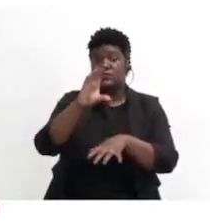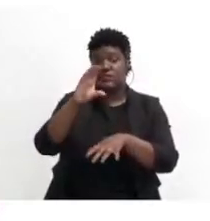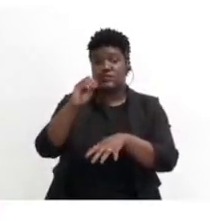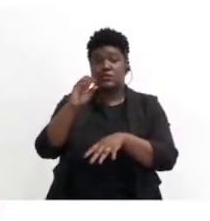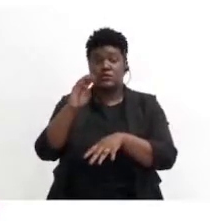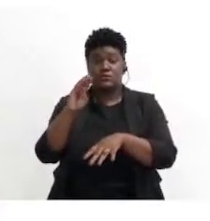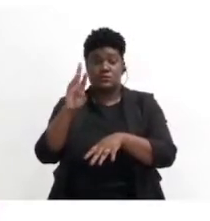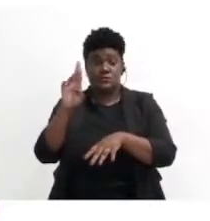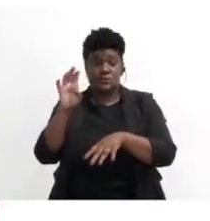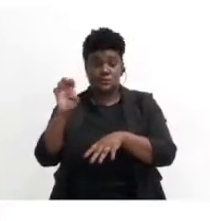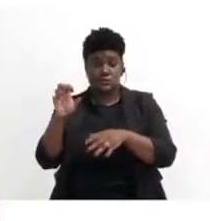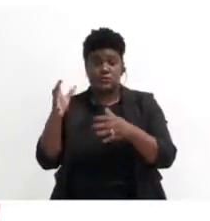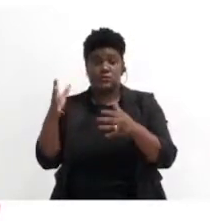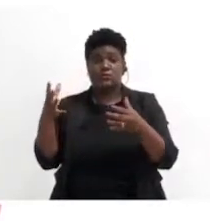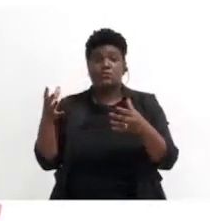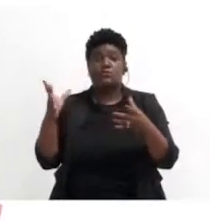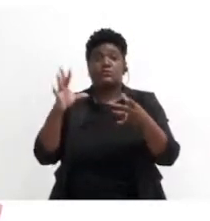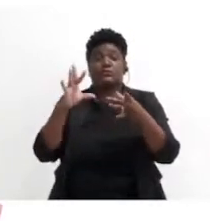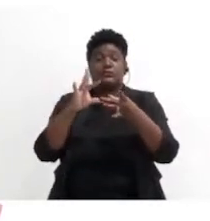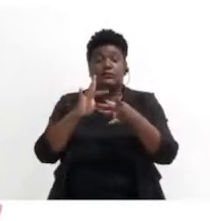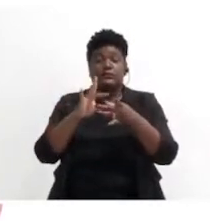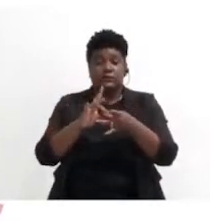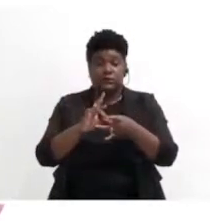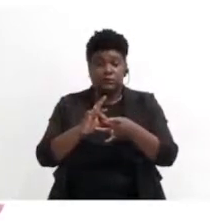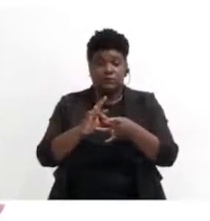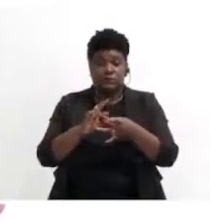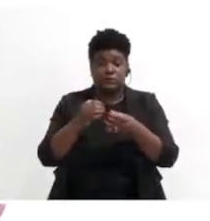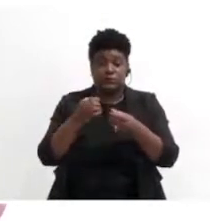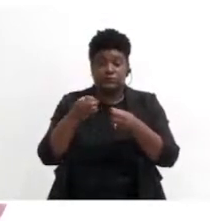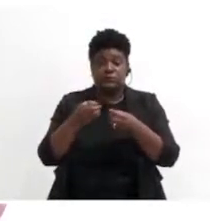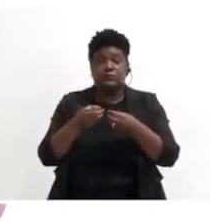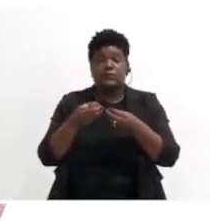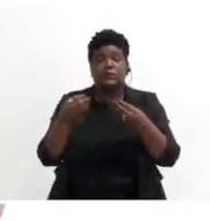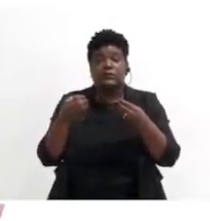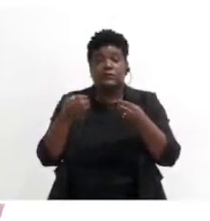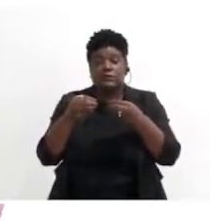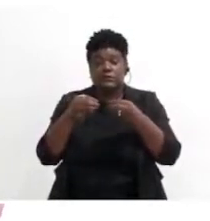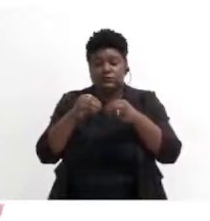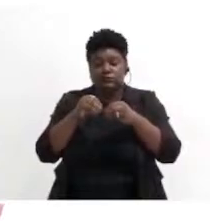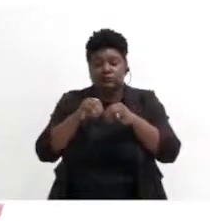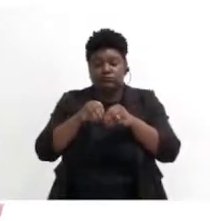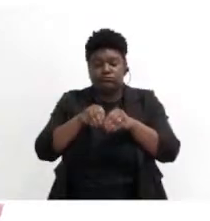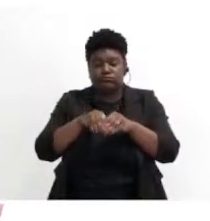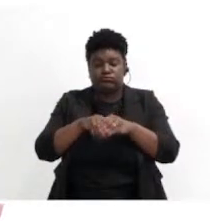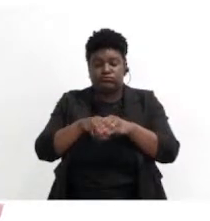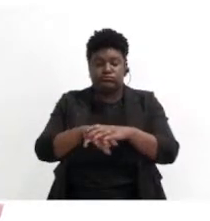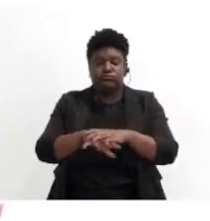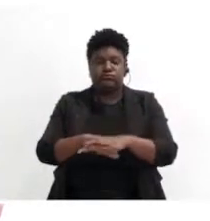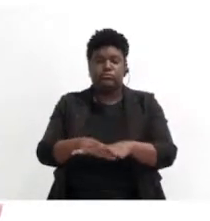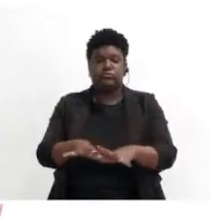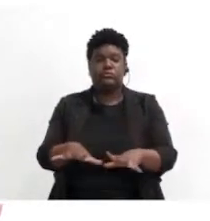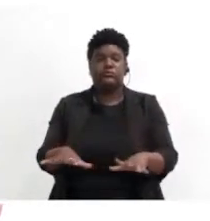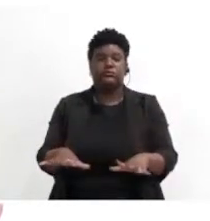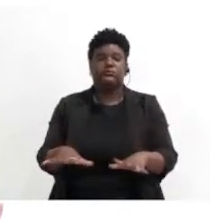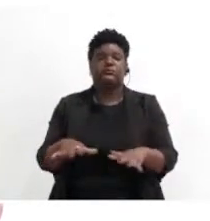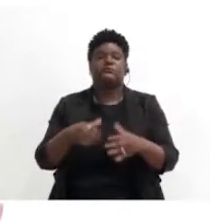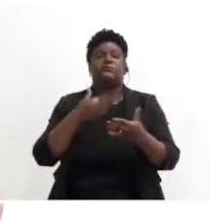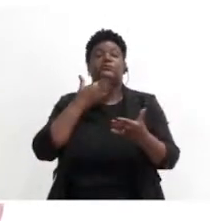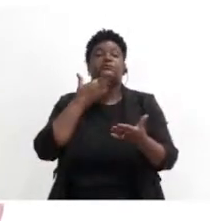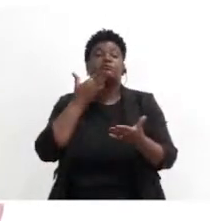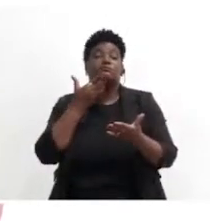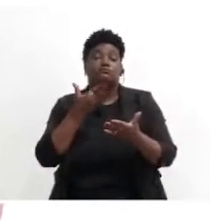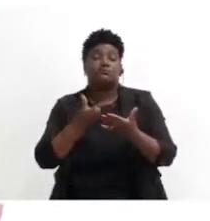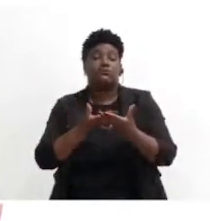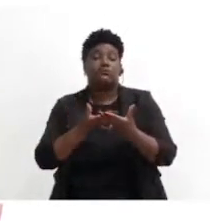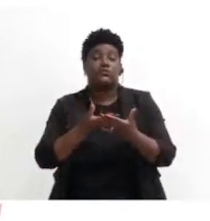interdiffuse. So it's a very low temperature process, but the good thing about it is that it essentially can